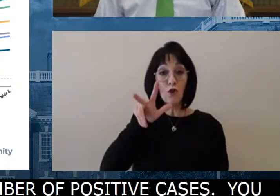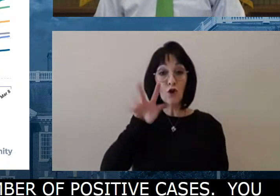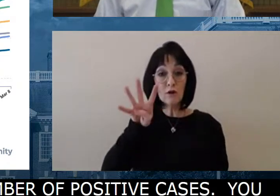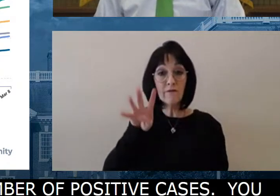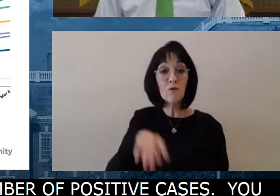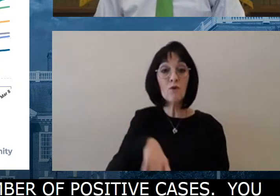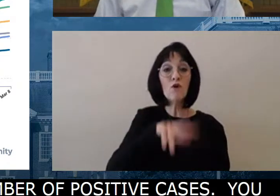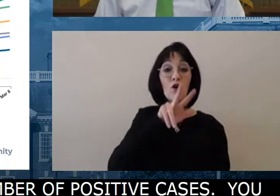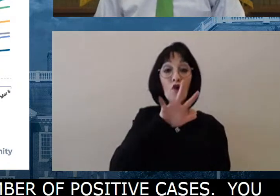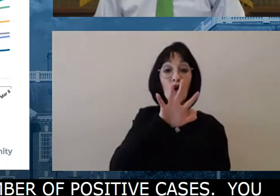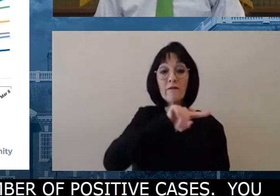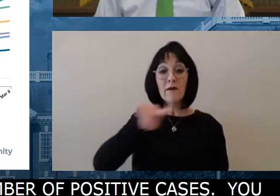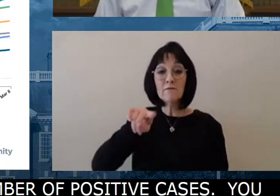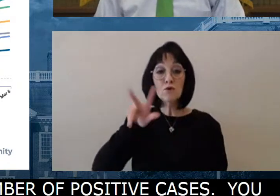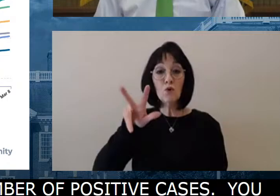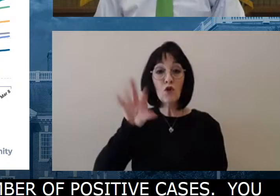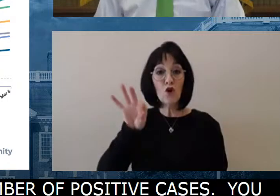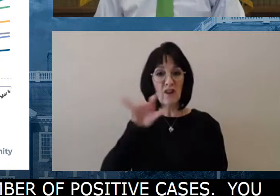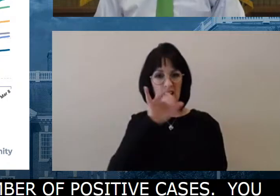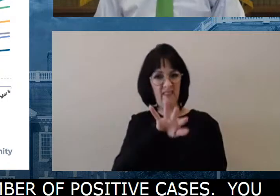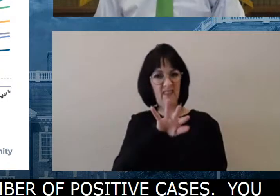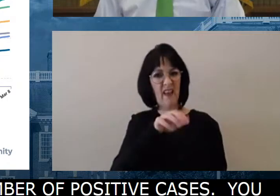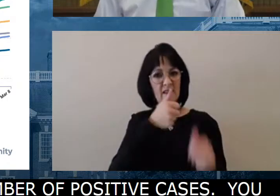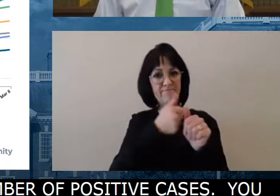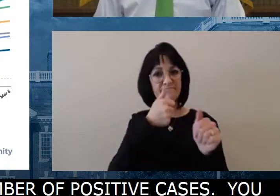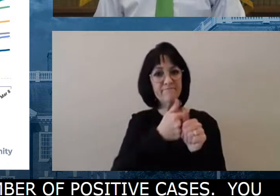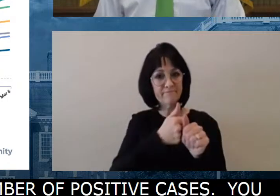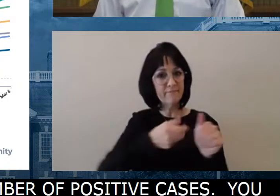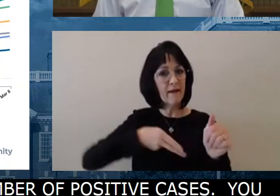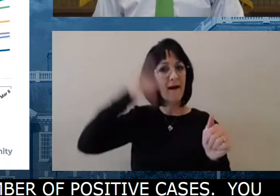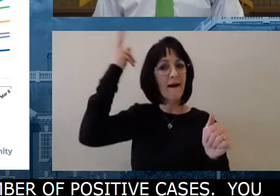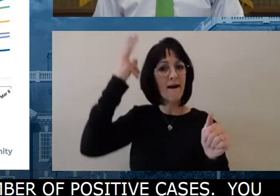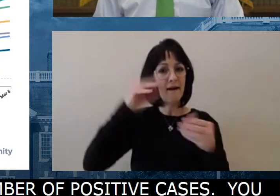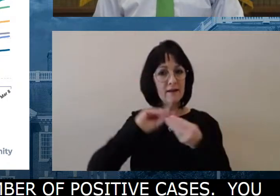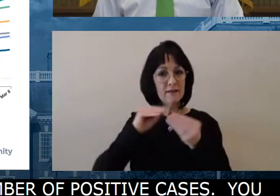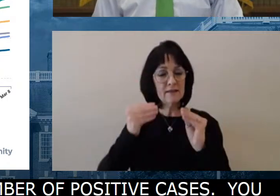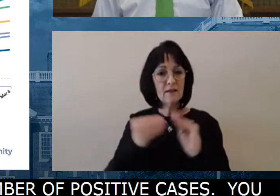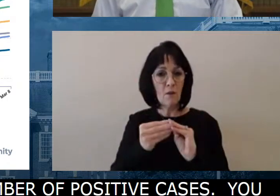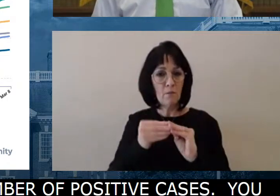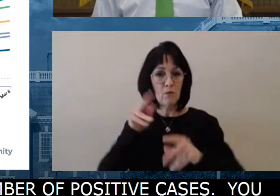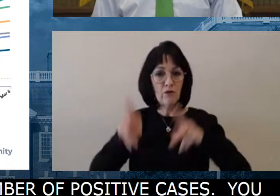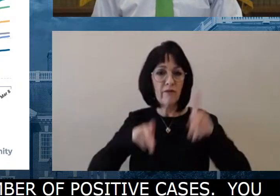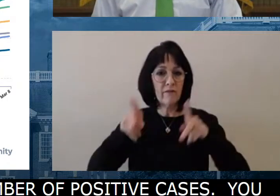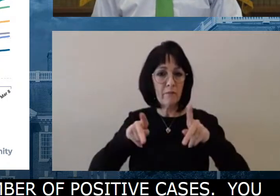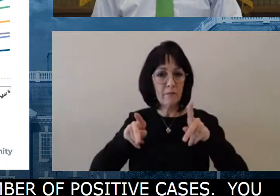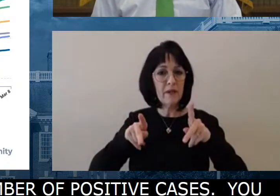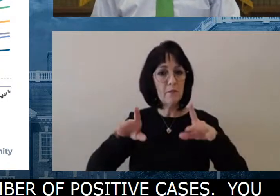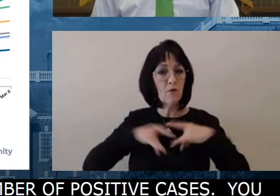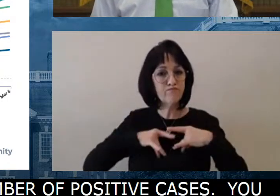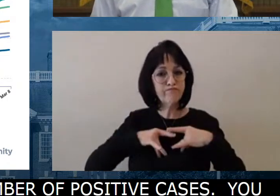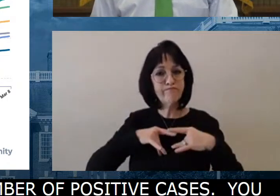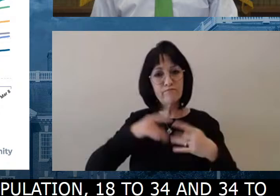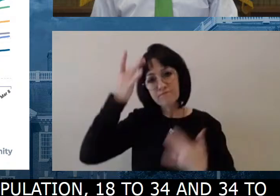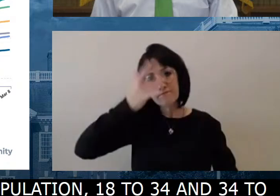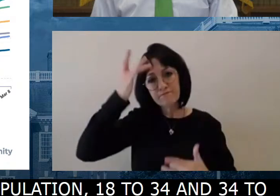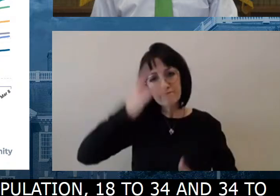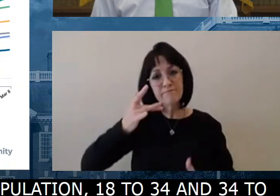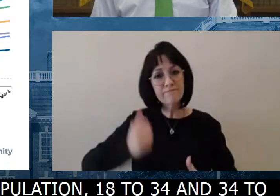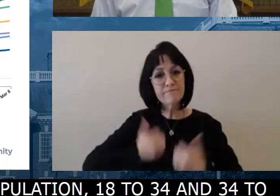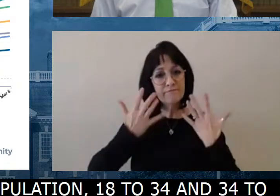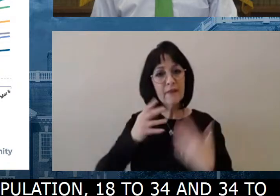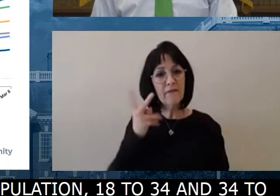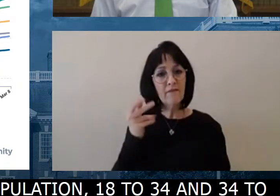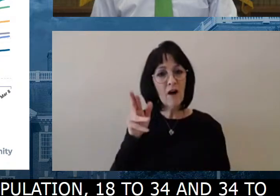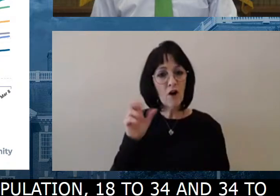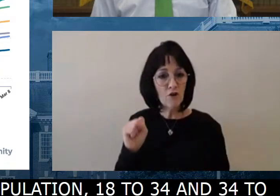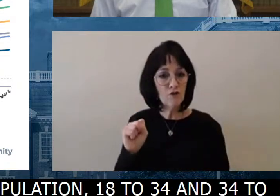with the highest number and highest percentage of those cases still leading the way, and ask